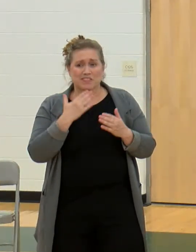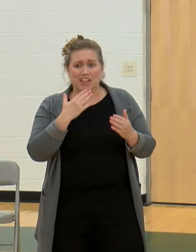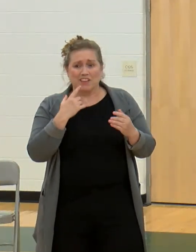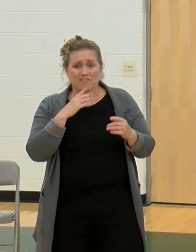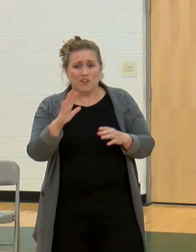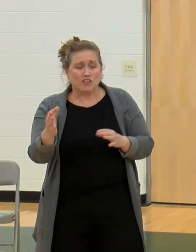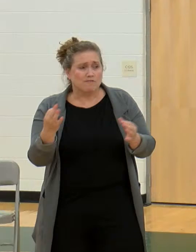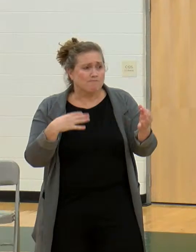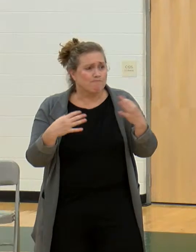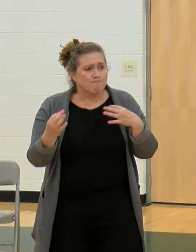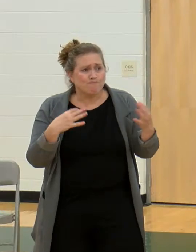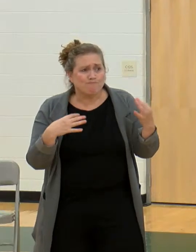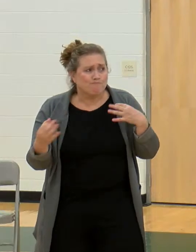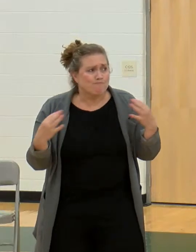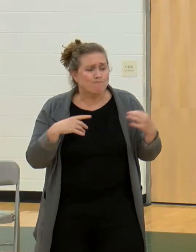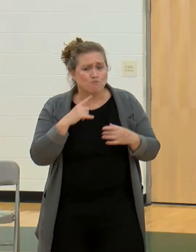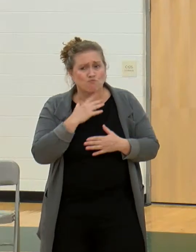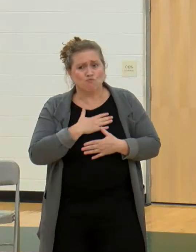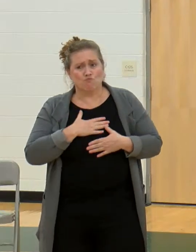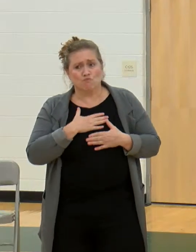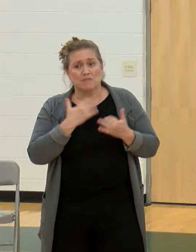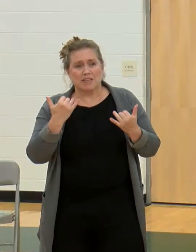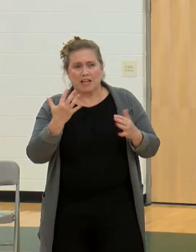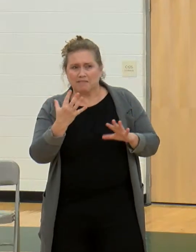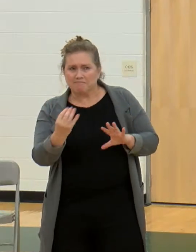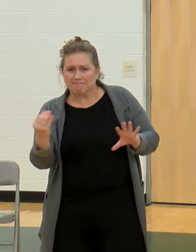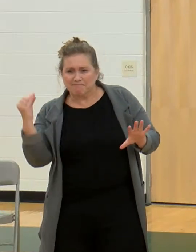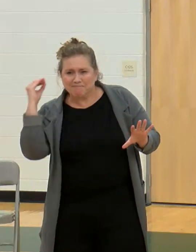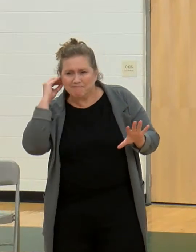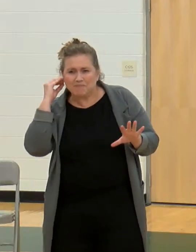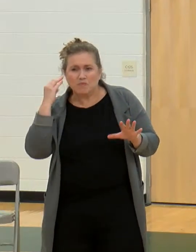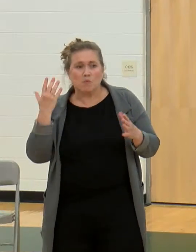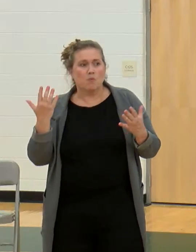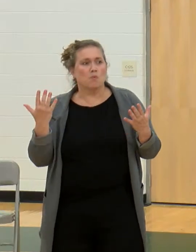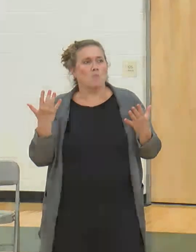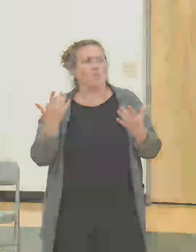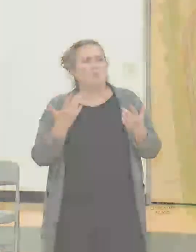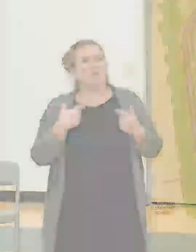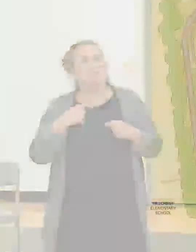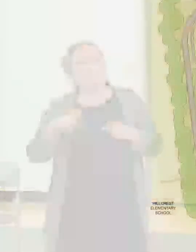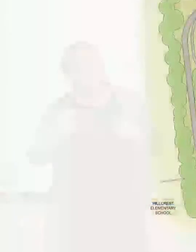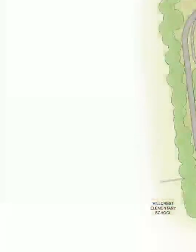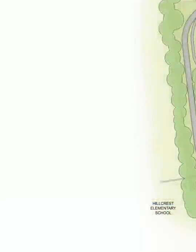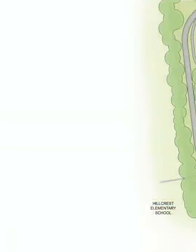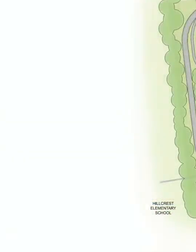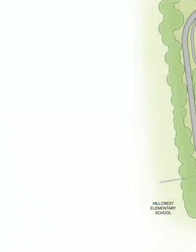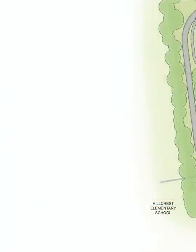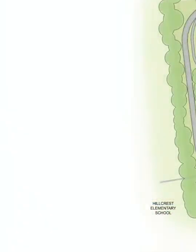something that we want to keep in mind as we move forward with the design. Thank you.